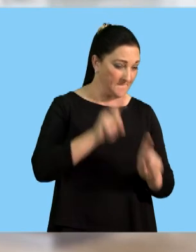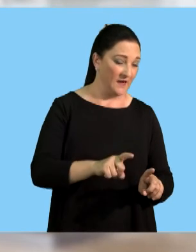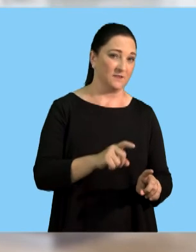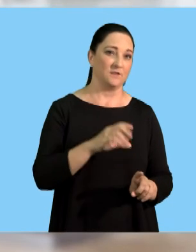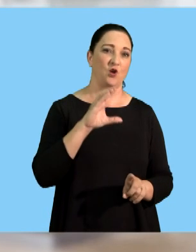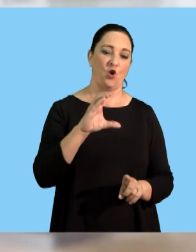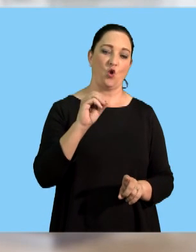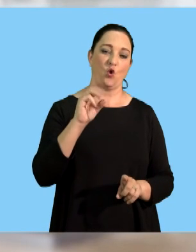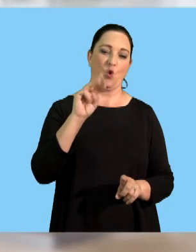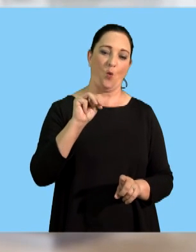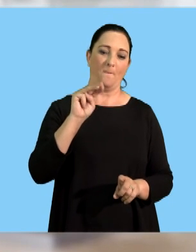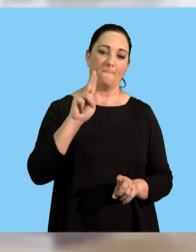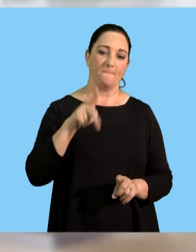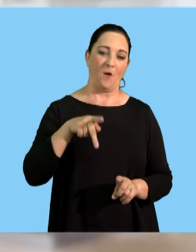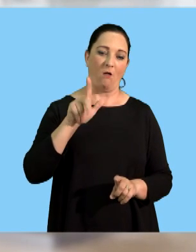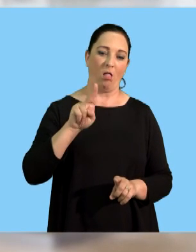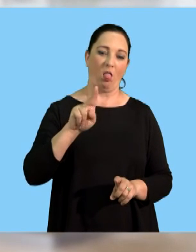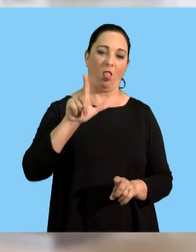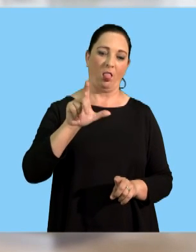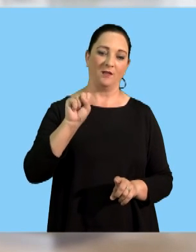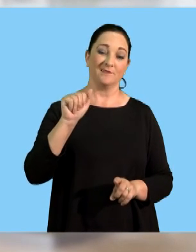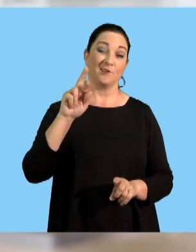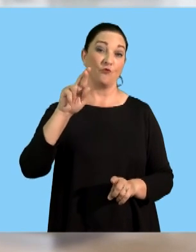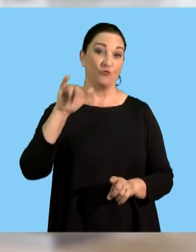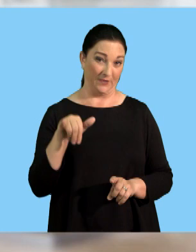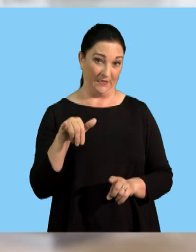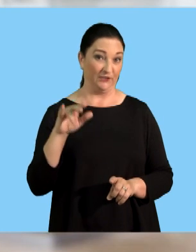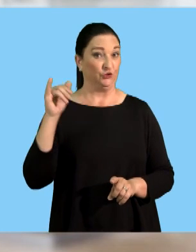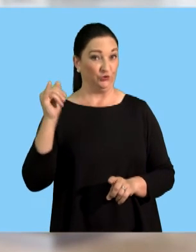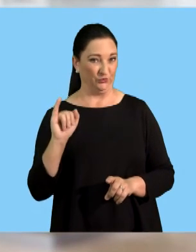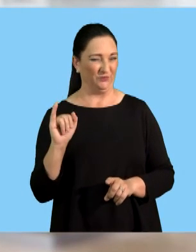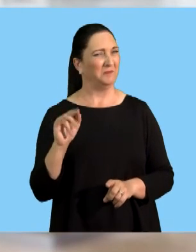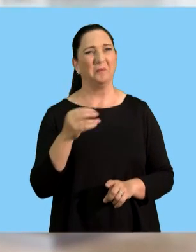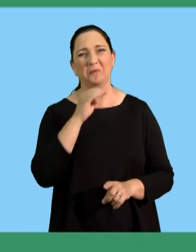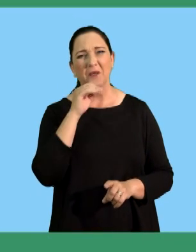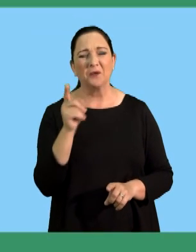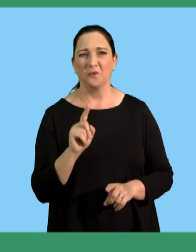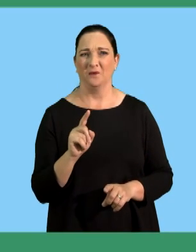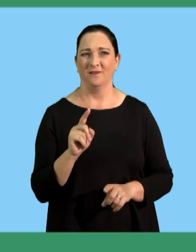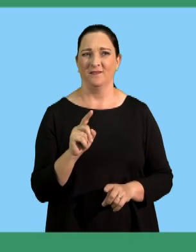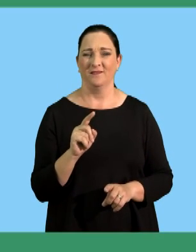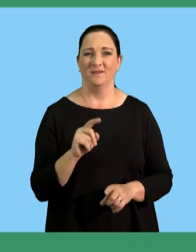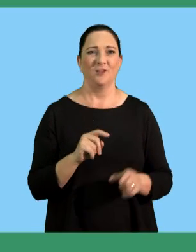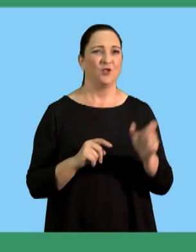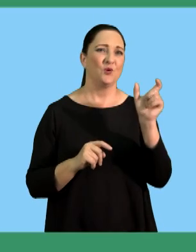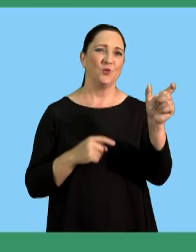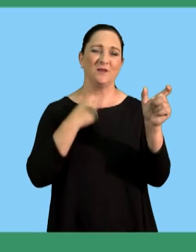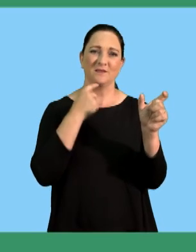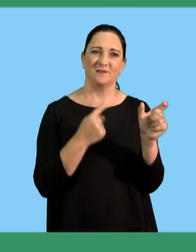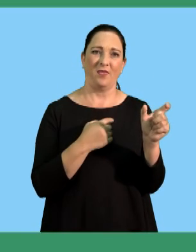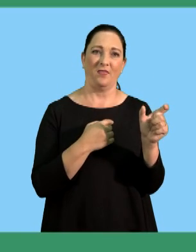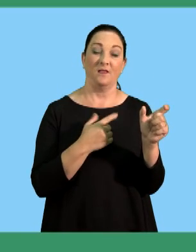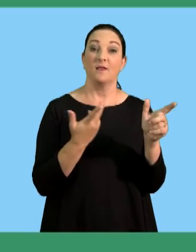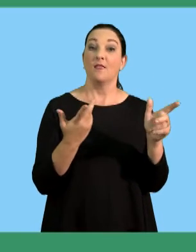by non-compulsory insurance. Now, non-compulsory insurance refers to what? Non-compulsory insurance refers